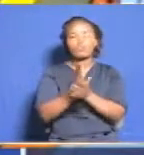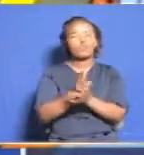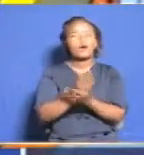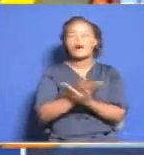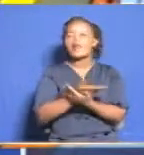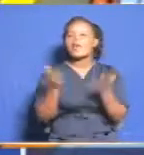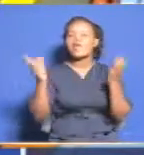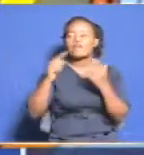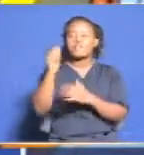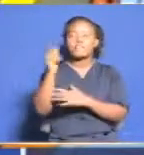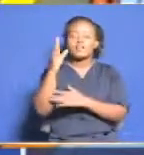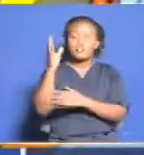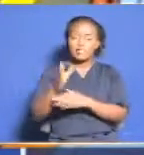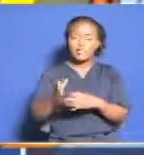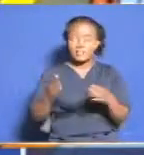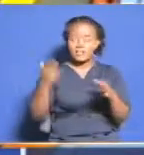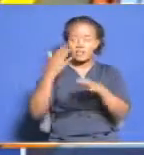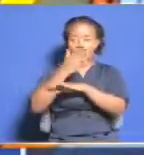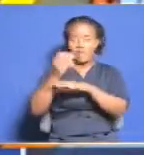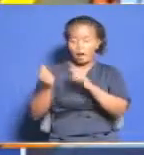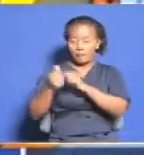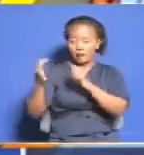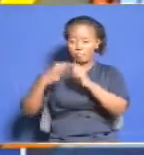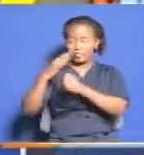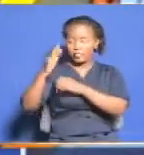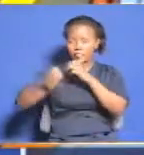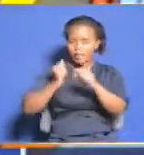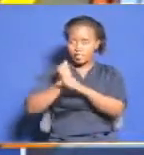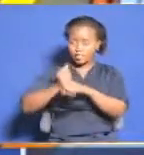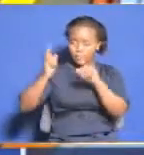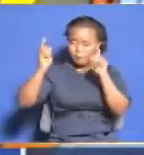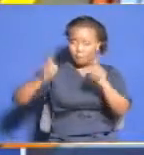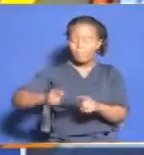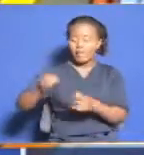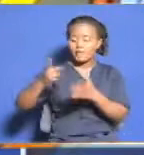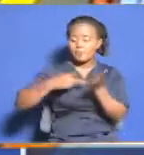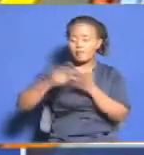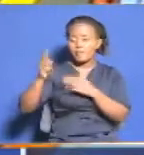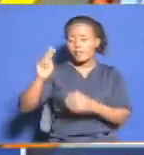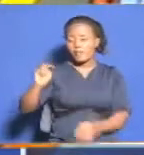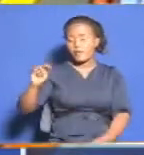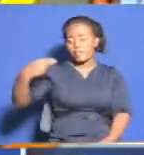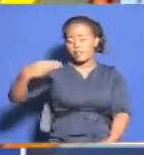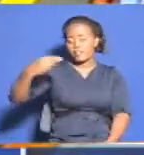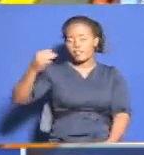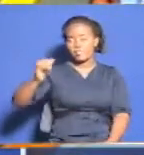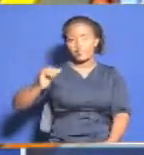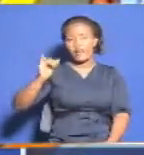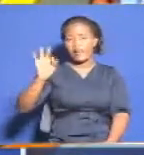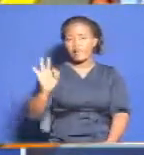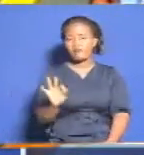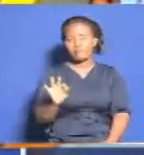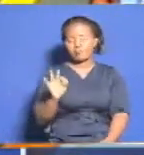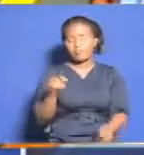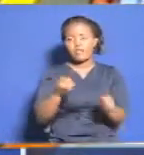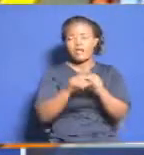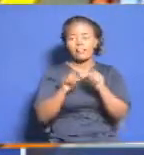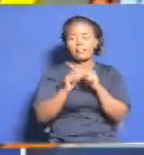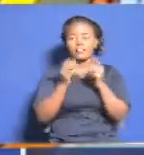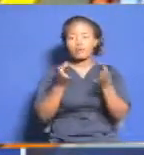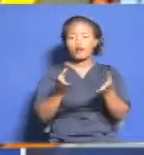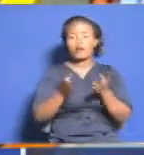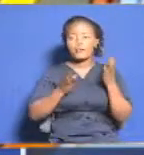above 18 years to contribute and be a member of the NHIF in both formal and informal sector, and the requirement